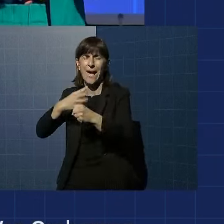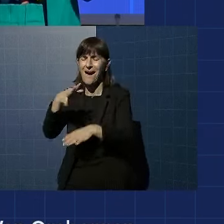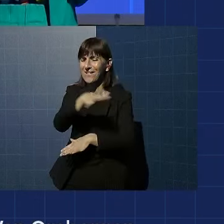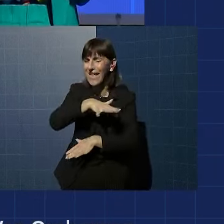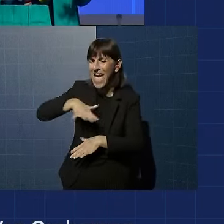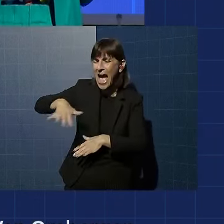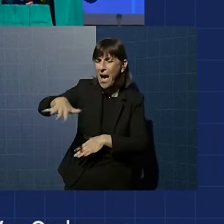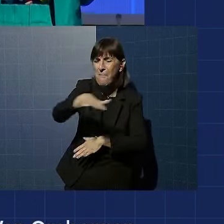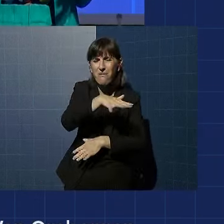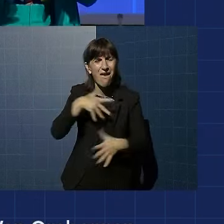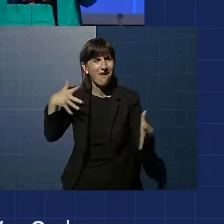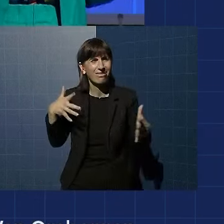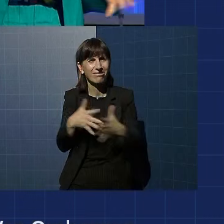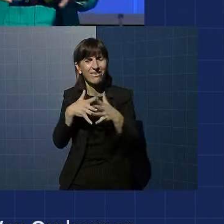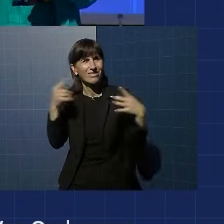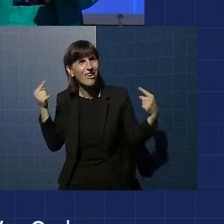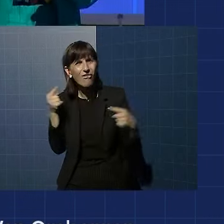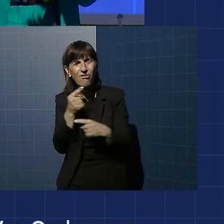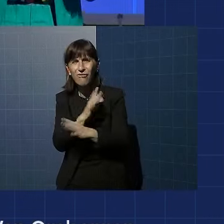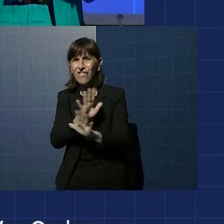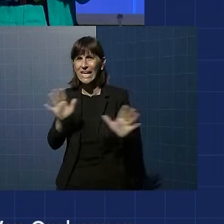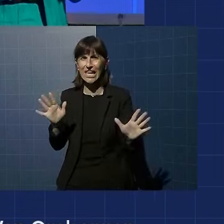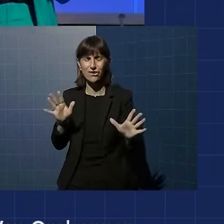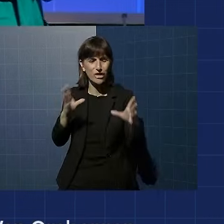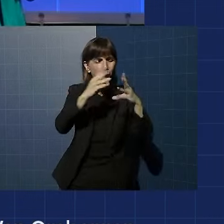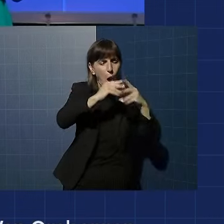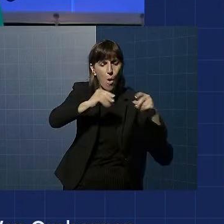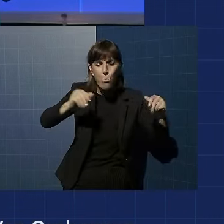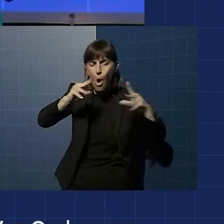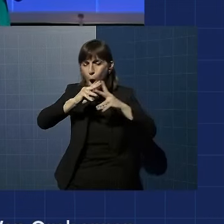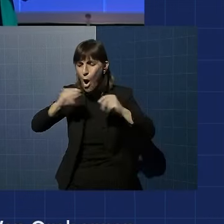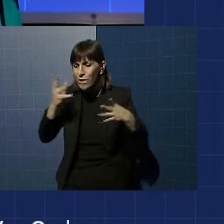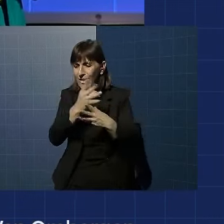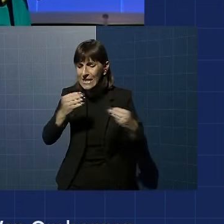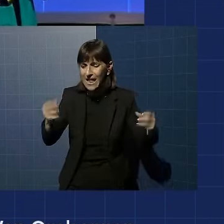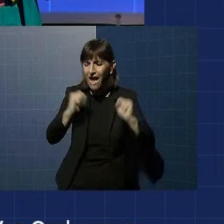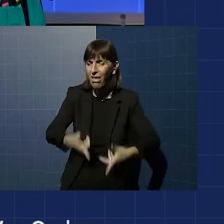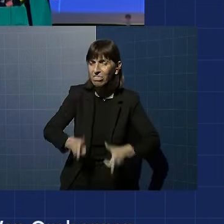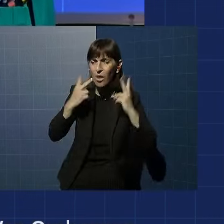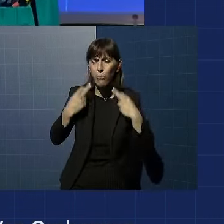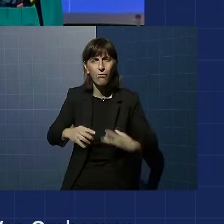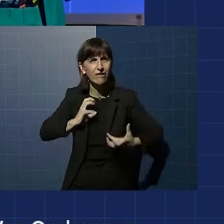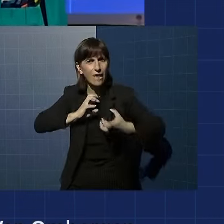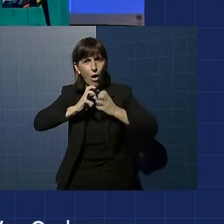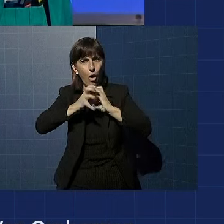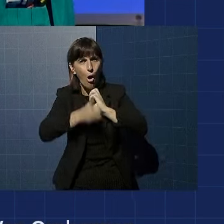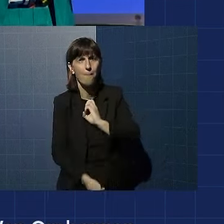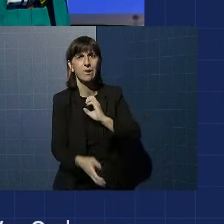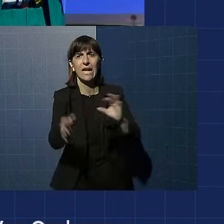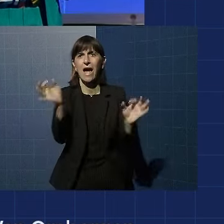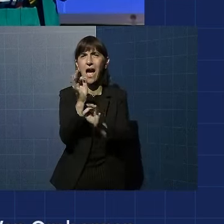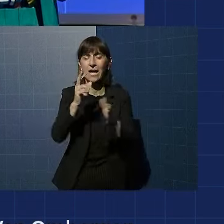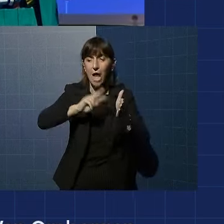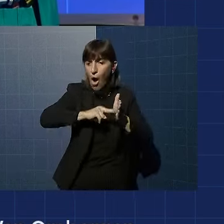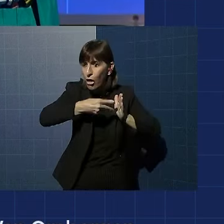very complicated. It can mess with a lot of the technology we have, but also it can mess with our physiology. So there's a lot of aspects there that